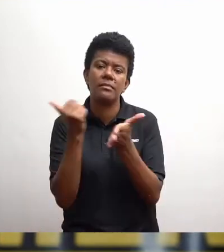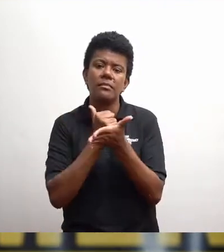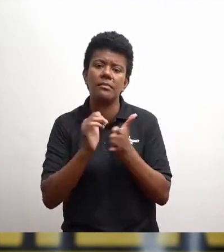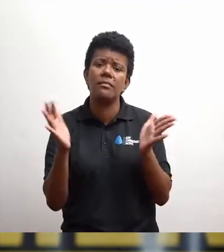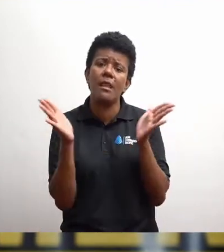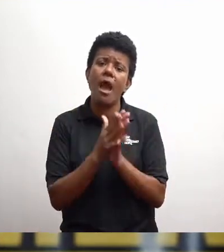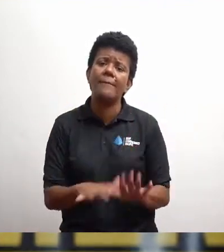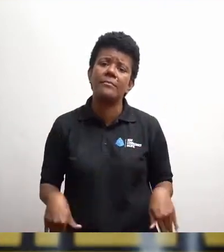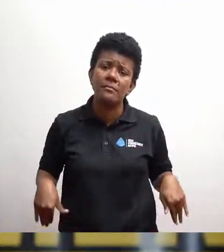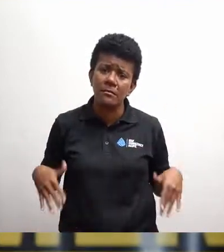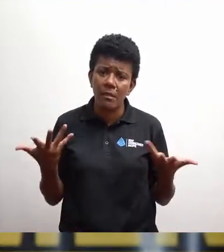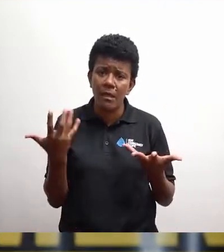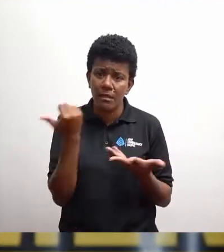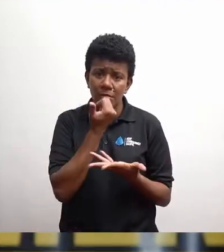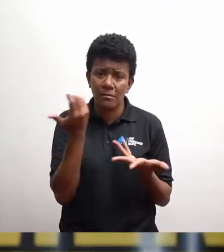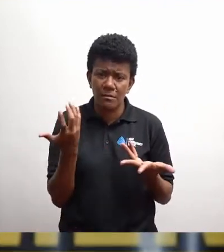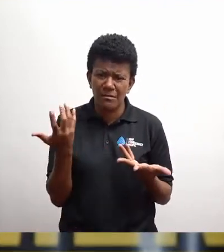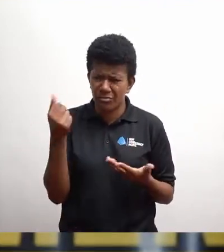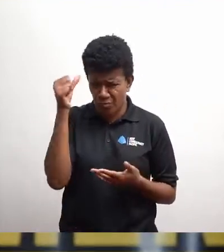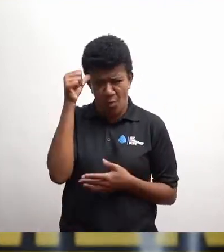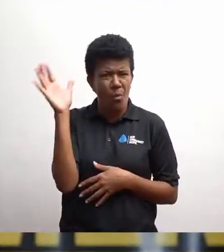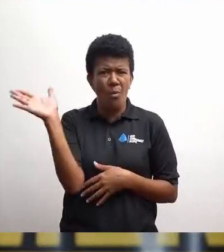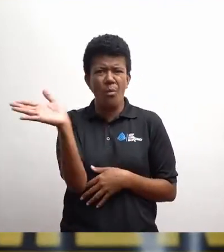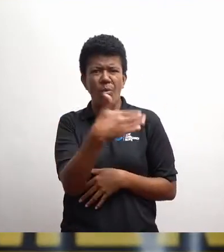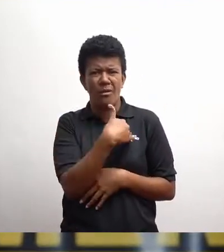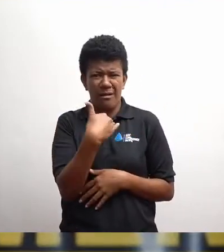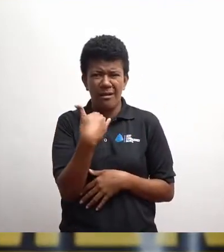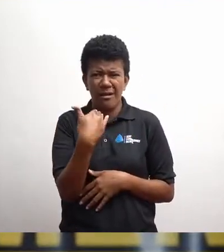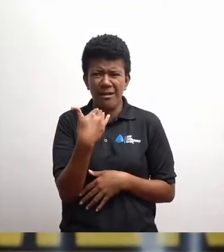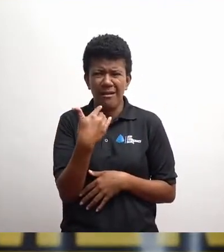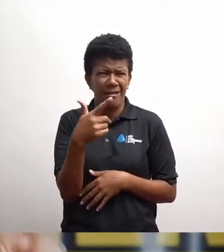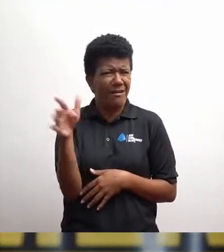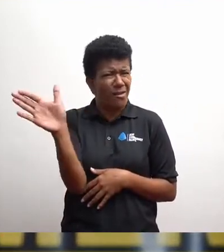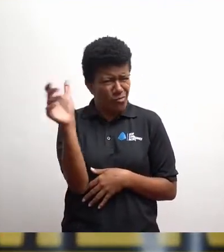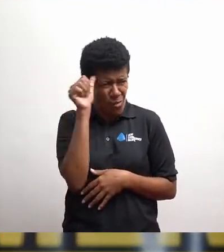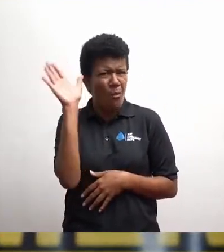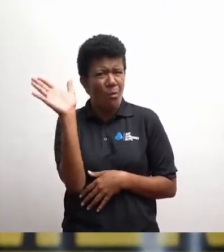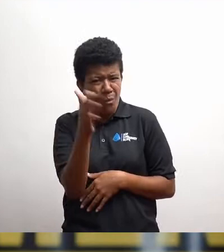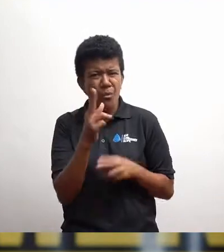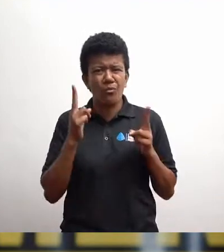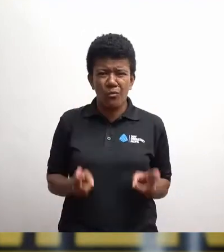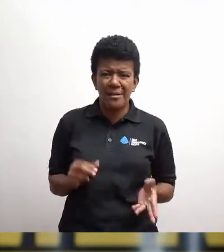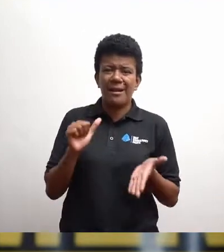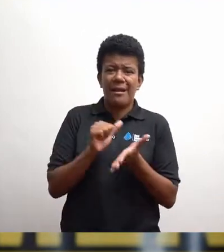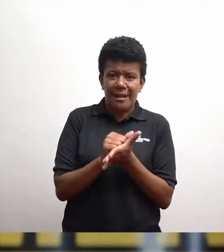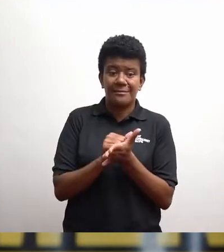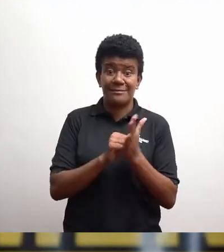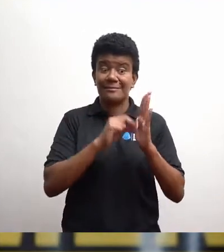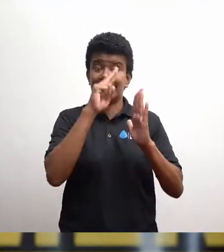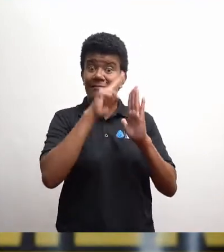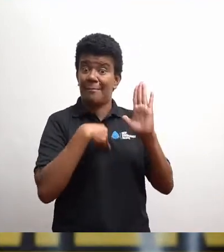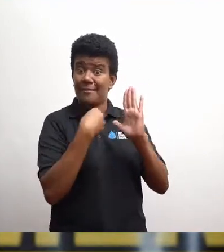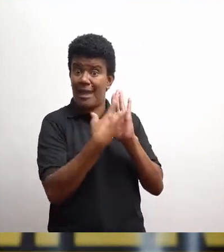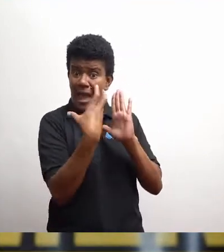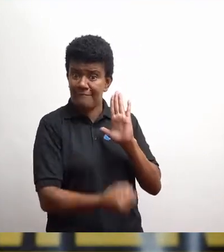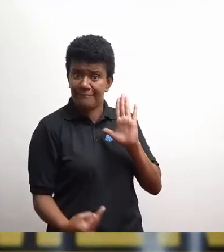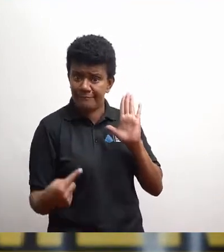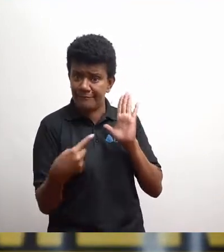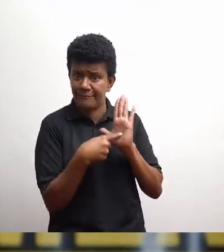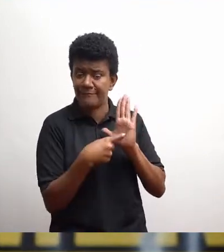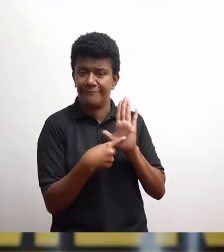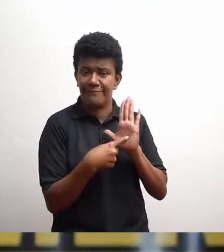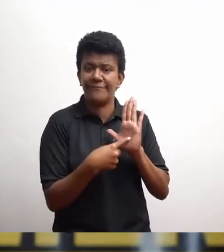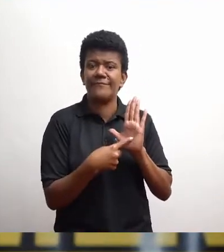these human rights set there, and we have those conventions and treaties that frame them for us,